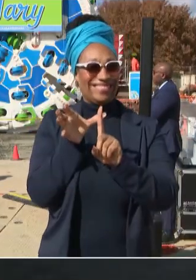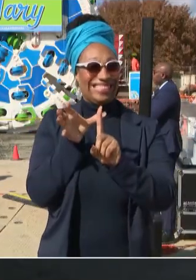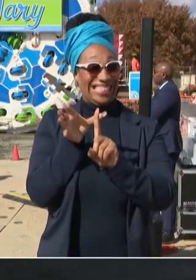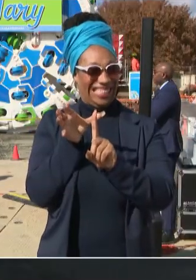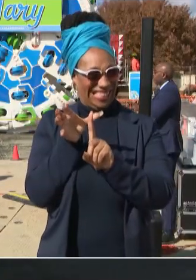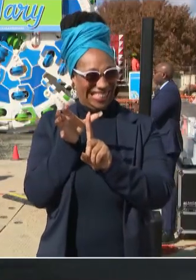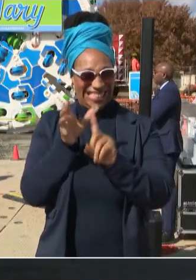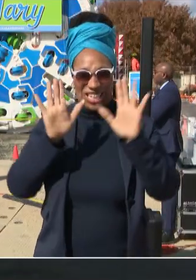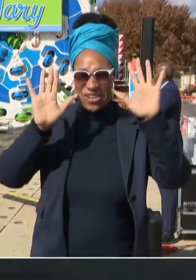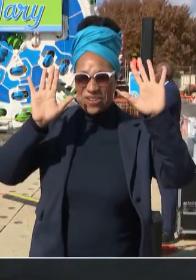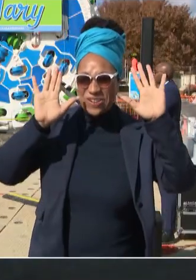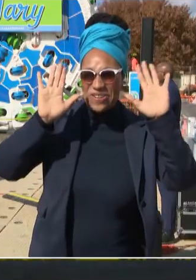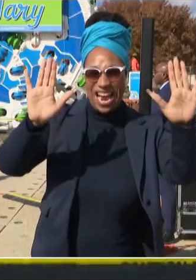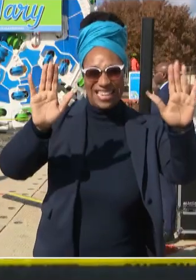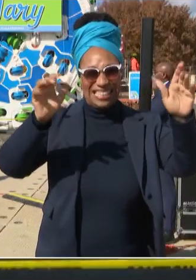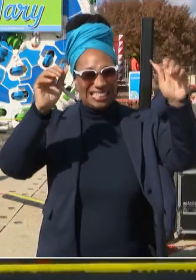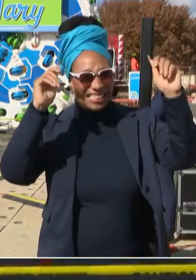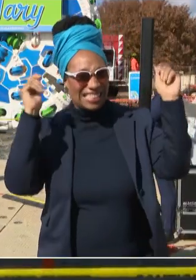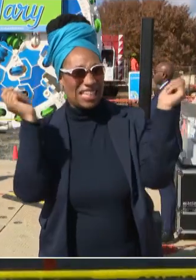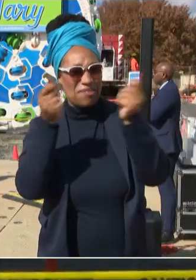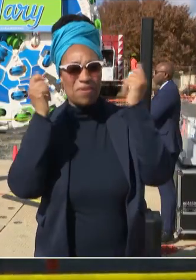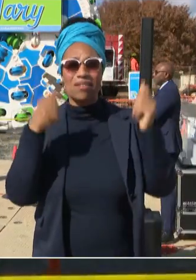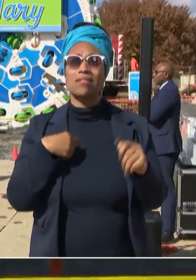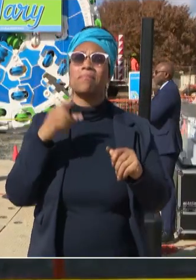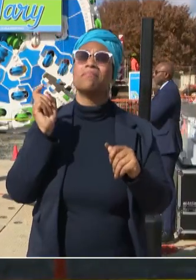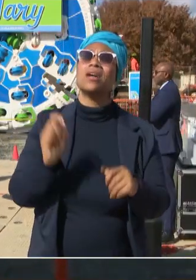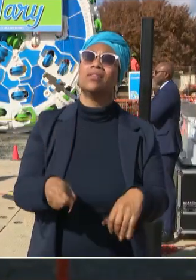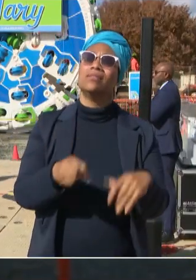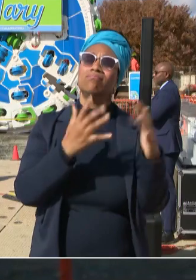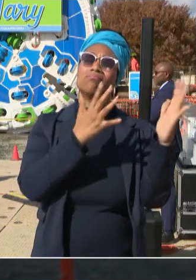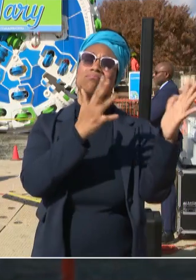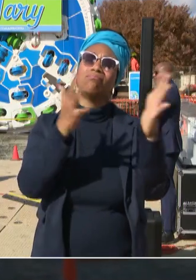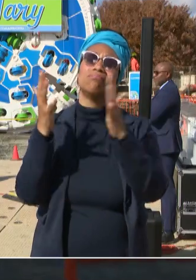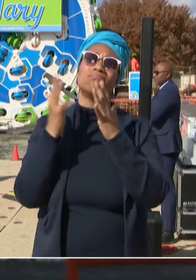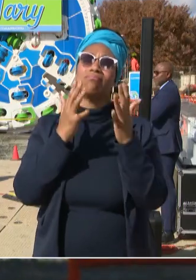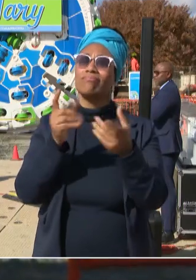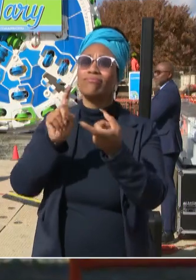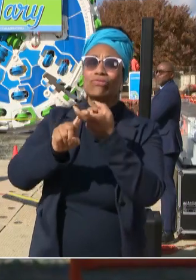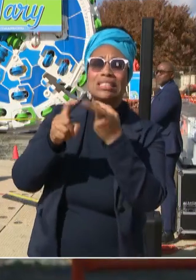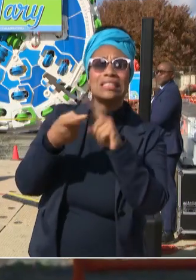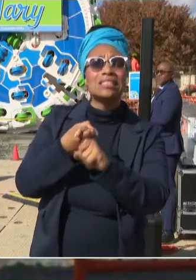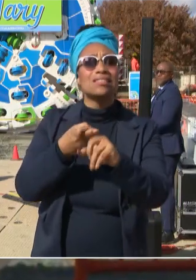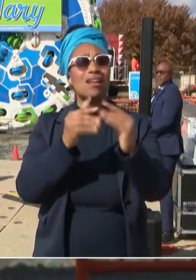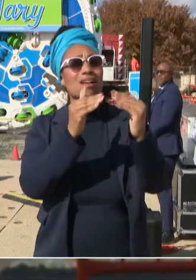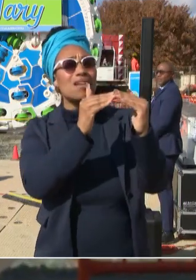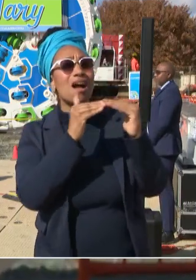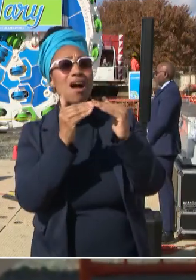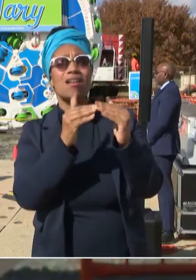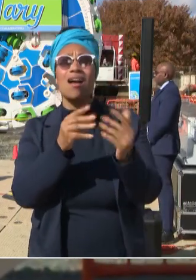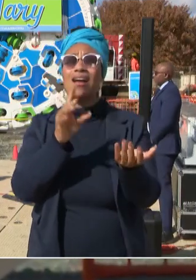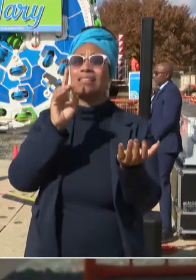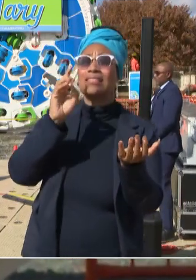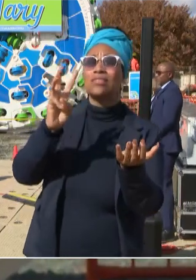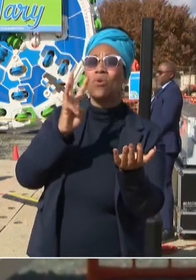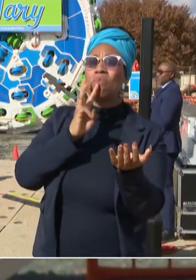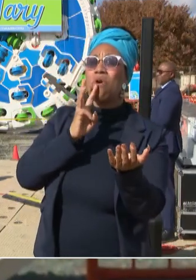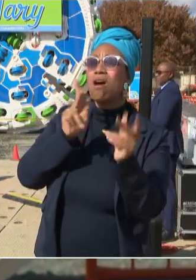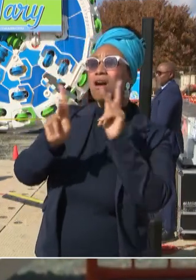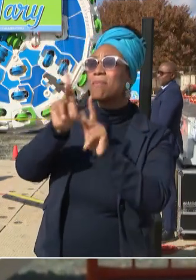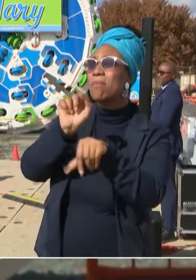celebration. Let's give a big hand to our friends and partners at DC Water. Give them a big round of